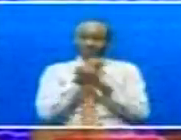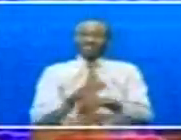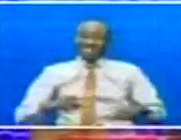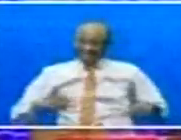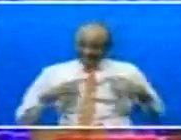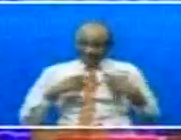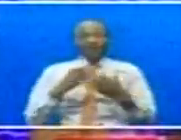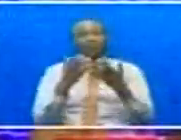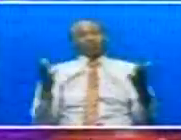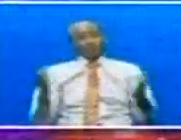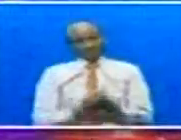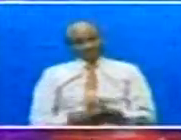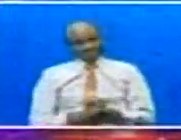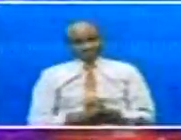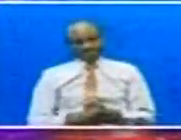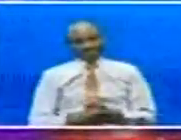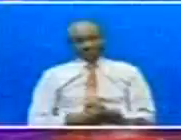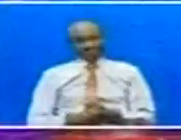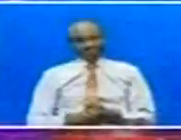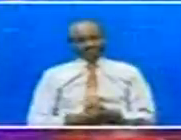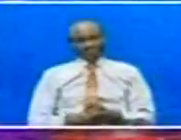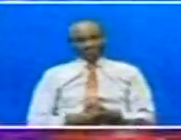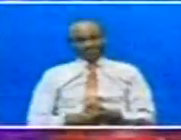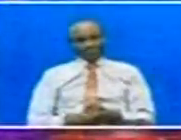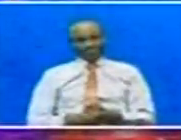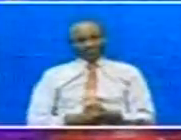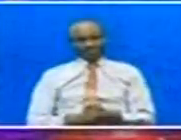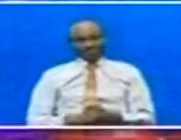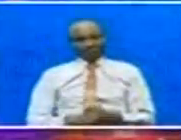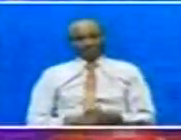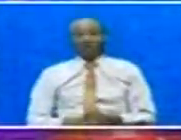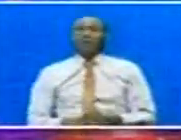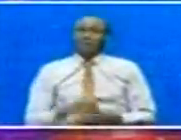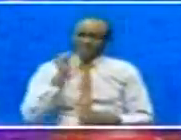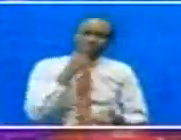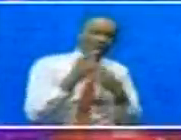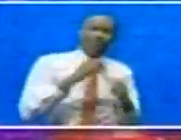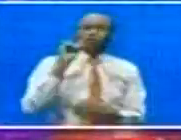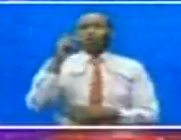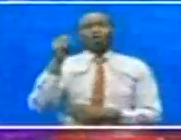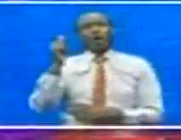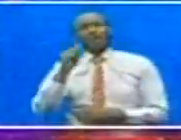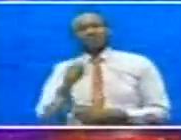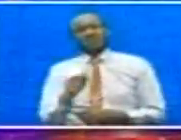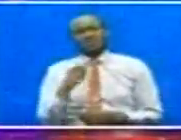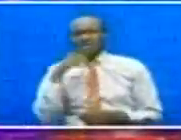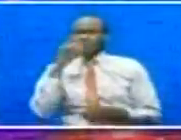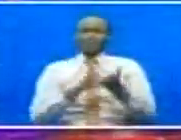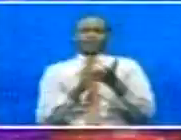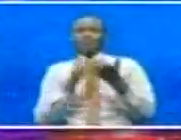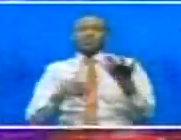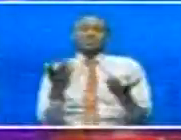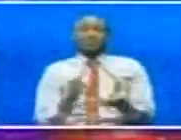lives and property. Okay. Across the board. I can't let you go without talking about Okoa Kenya. You mentioned Okoa Kenya, and what were they proposing? One of the